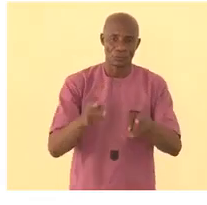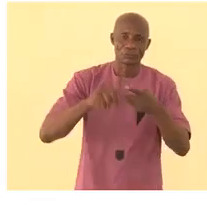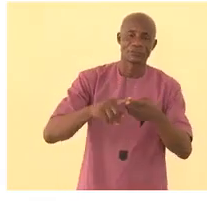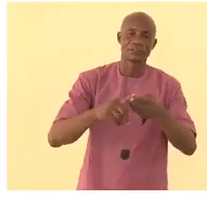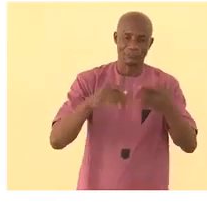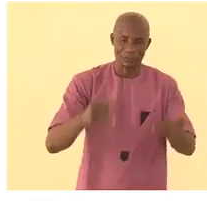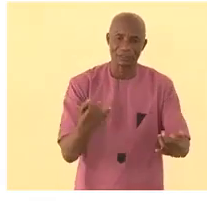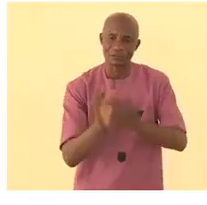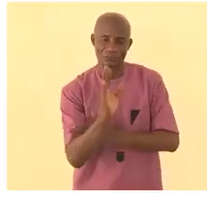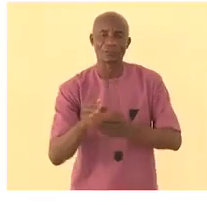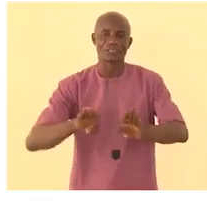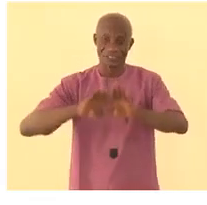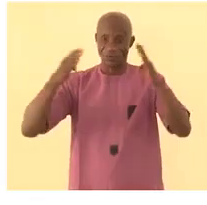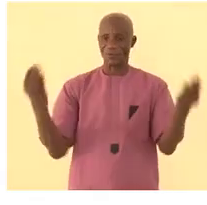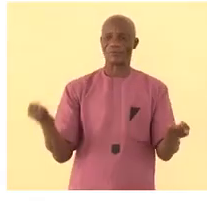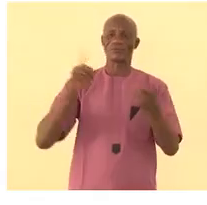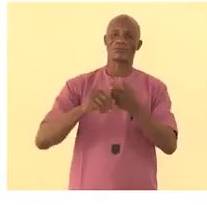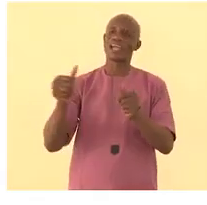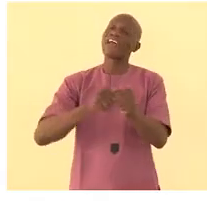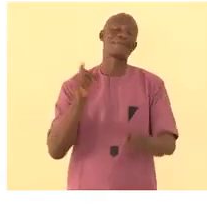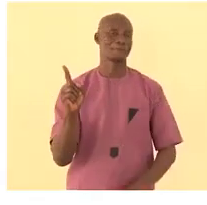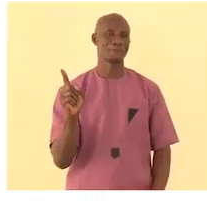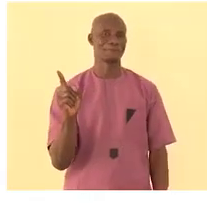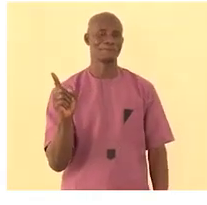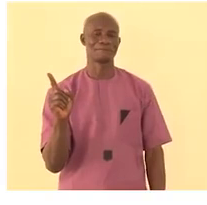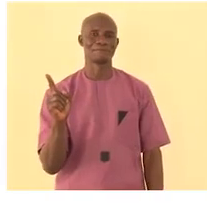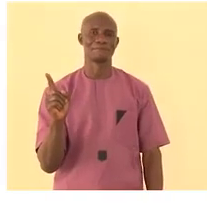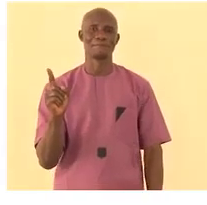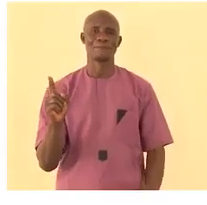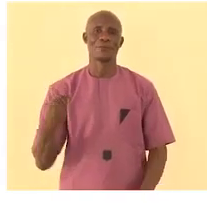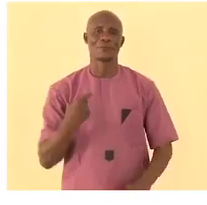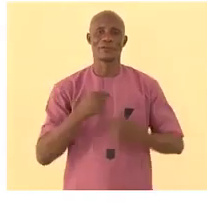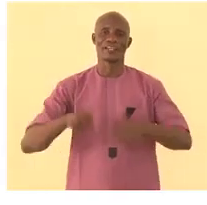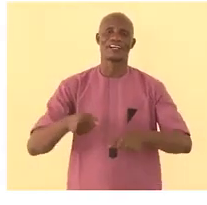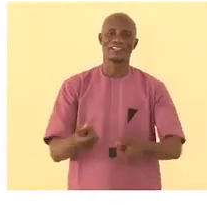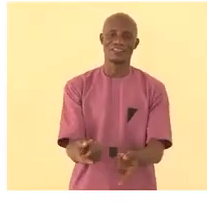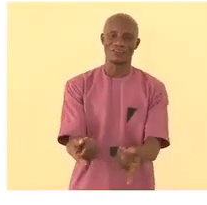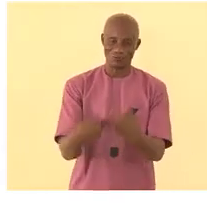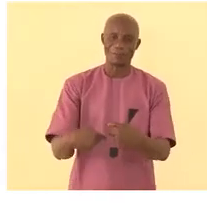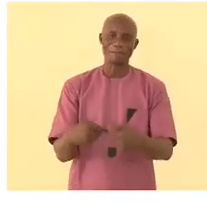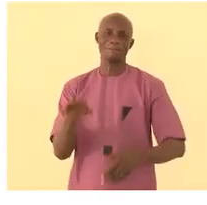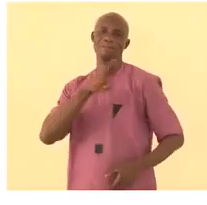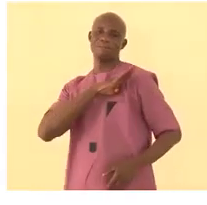to the presence of God is now open to everyone. We can come